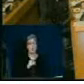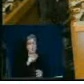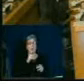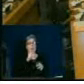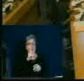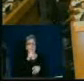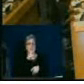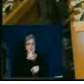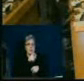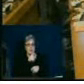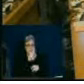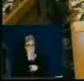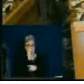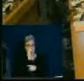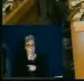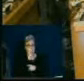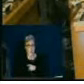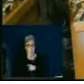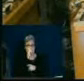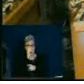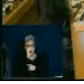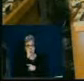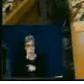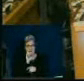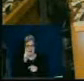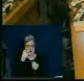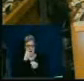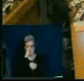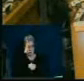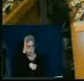you wish to speak, Mr. McKenzie.